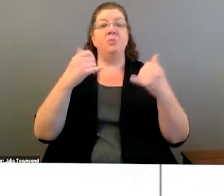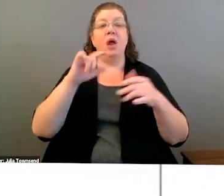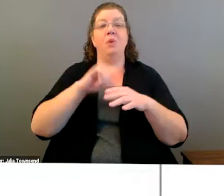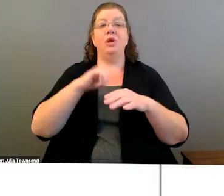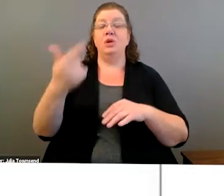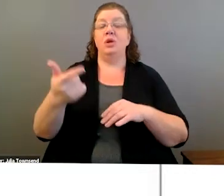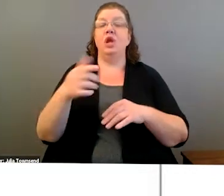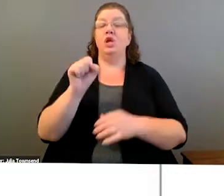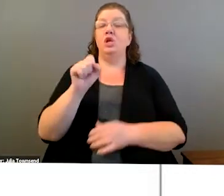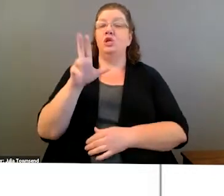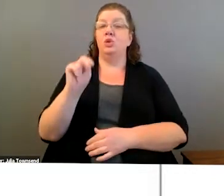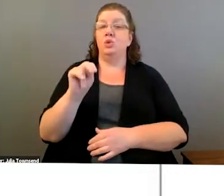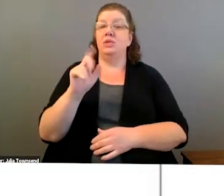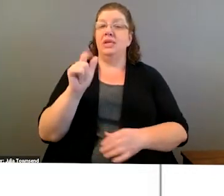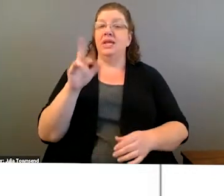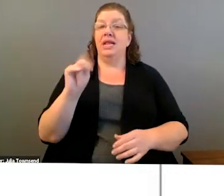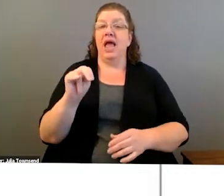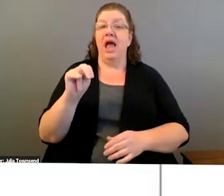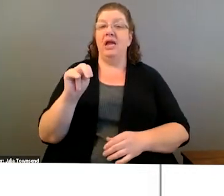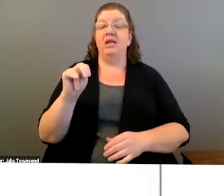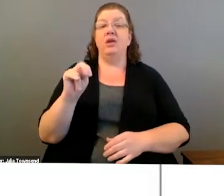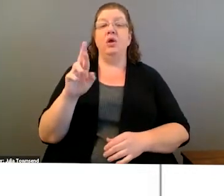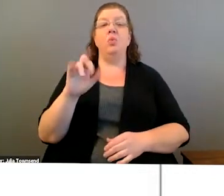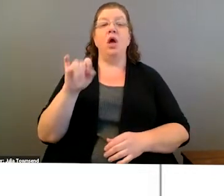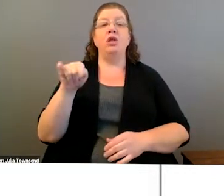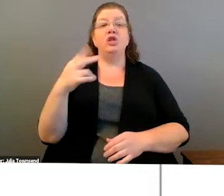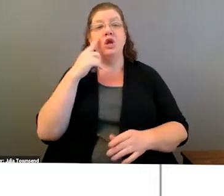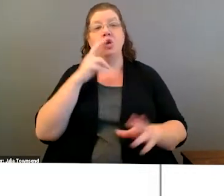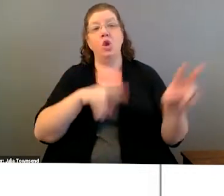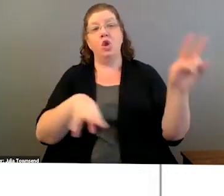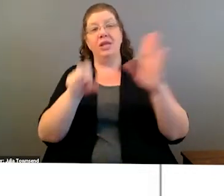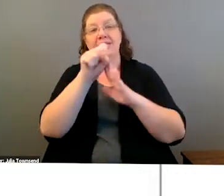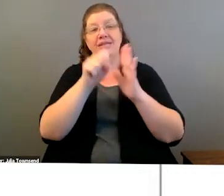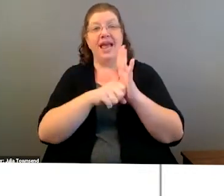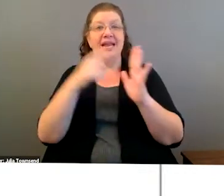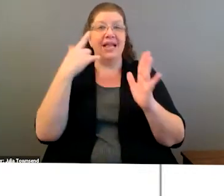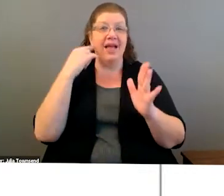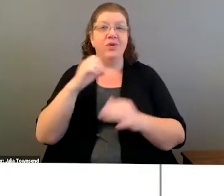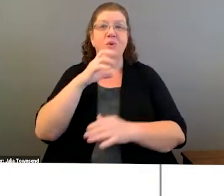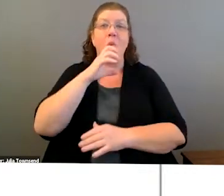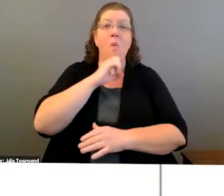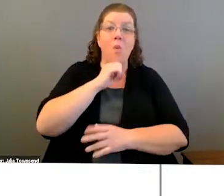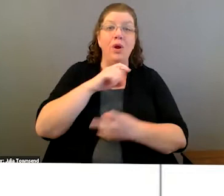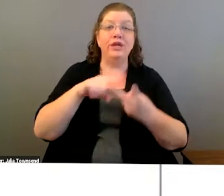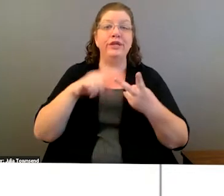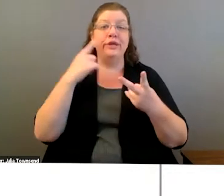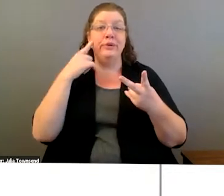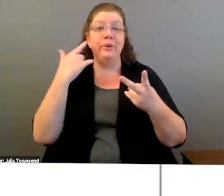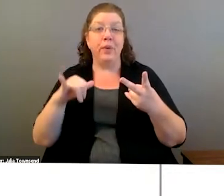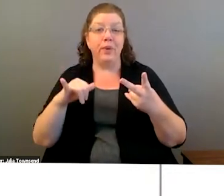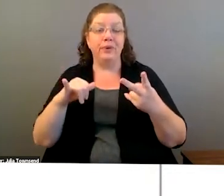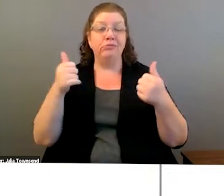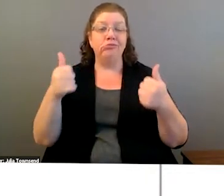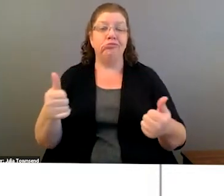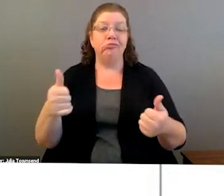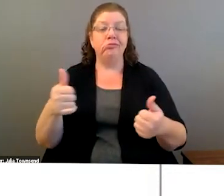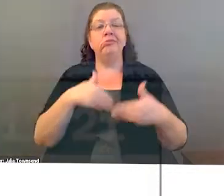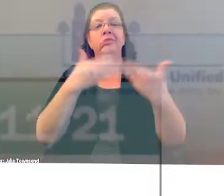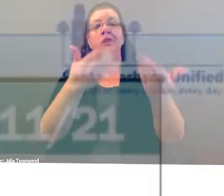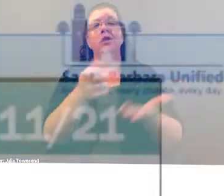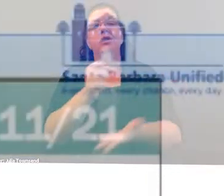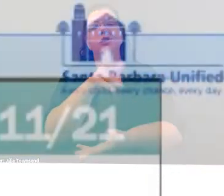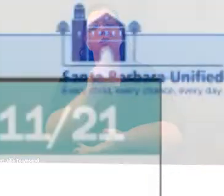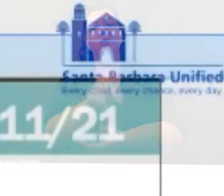Klein Rothschild and look at that state of California in orange and gold. Good to see. So Susan, take it